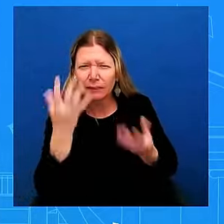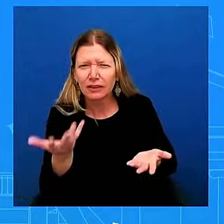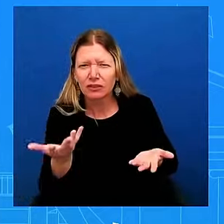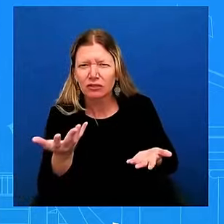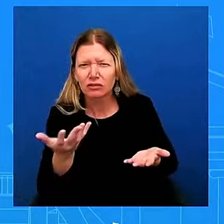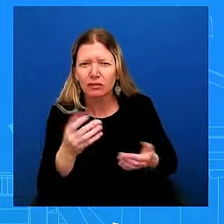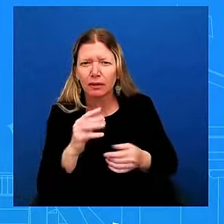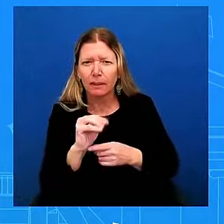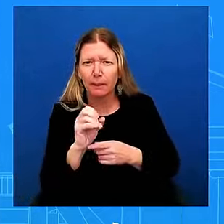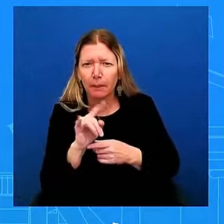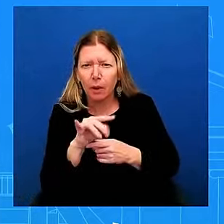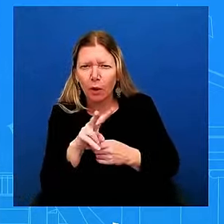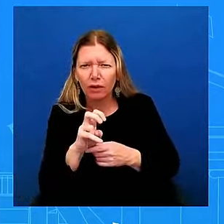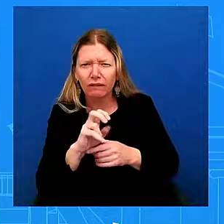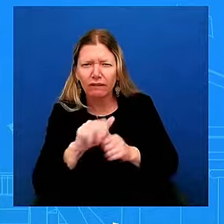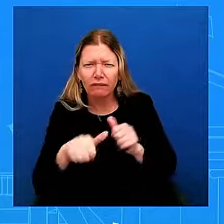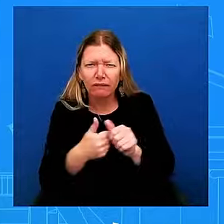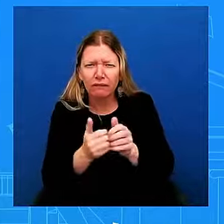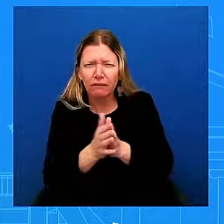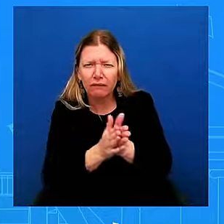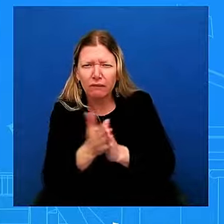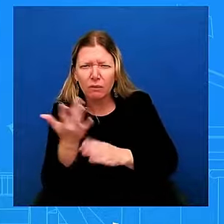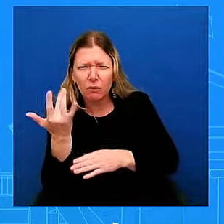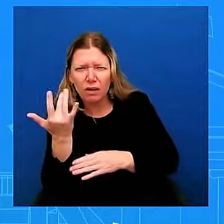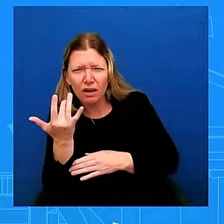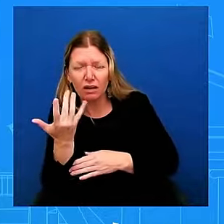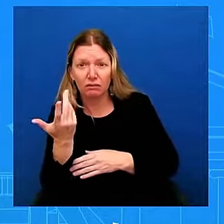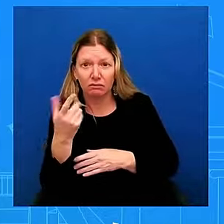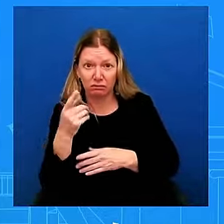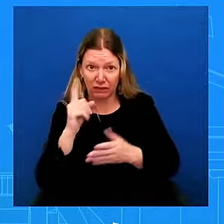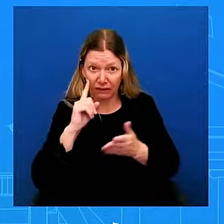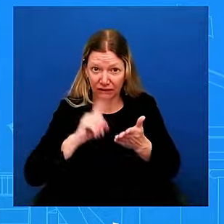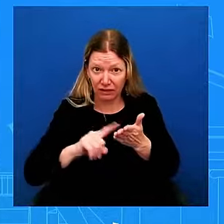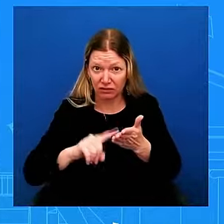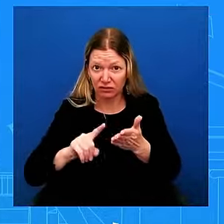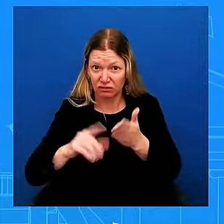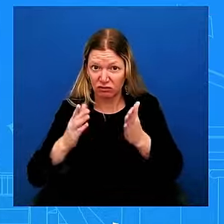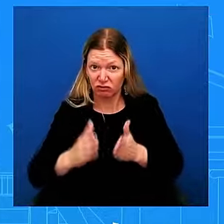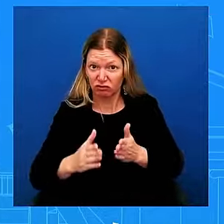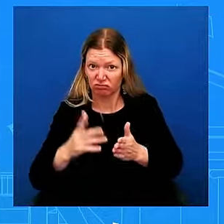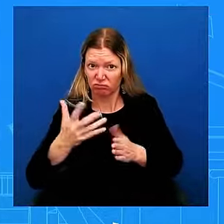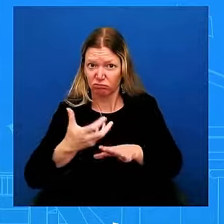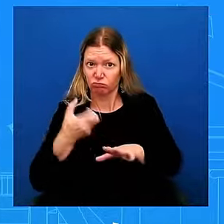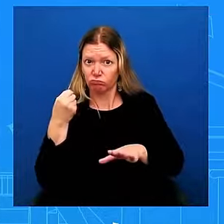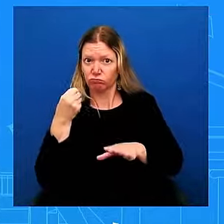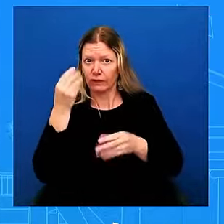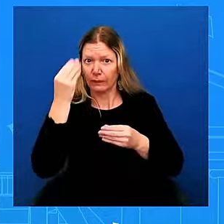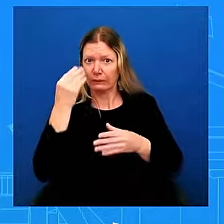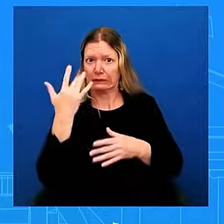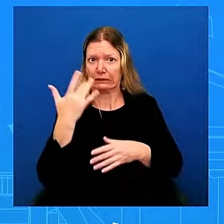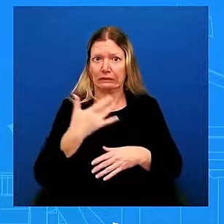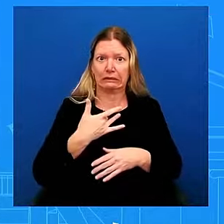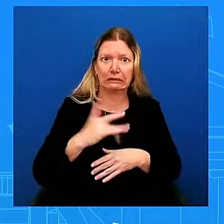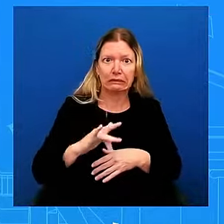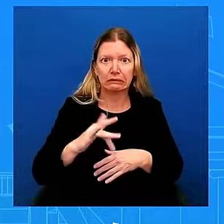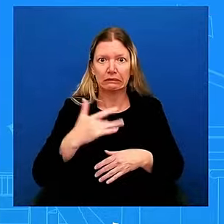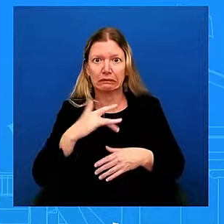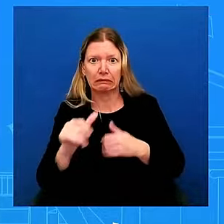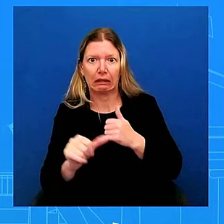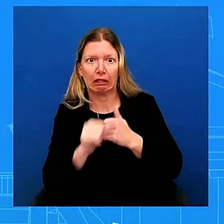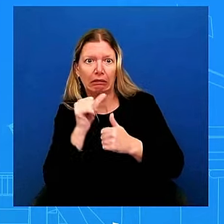investigators are withholding any information out of sensitivity to this heightened threat environment that you mentioned, or the political events that are happening right now?